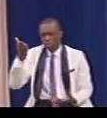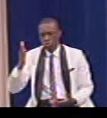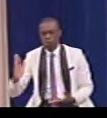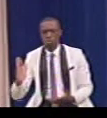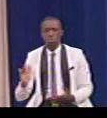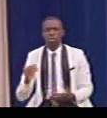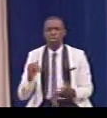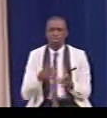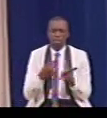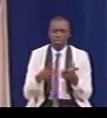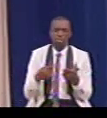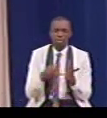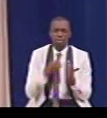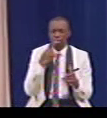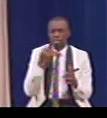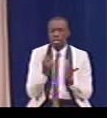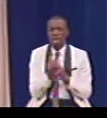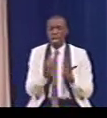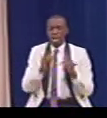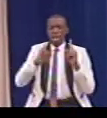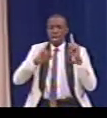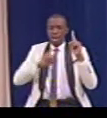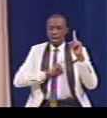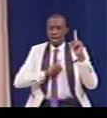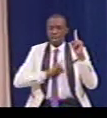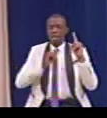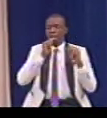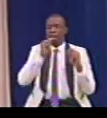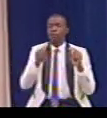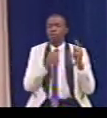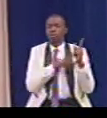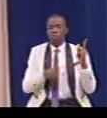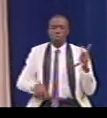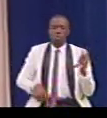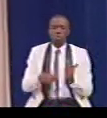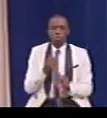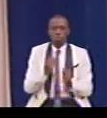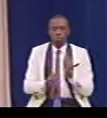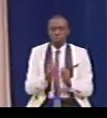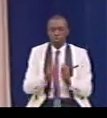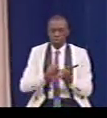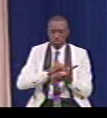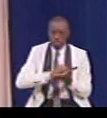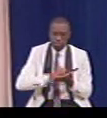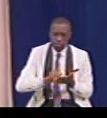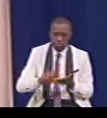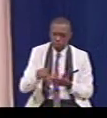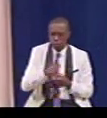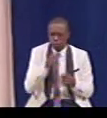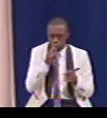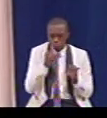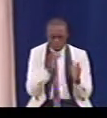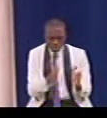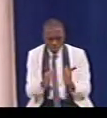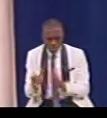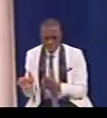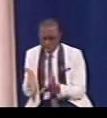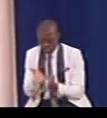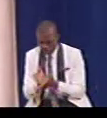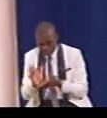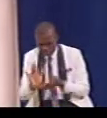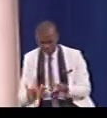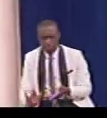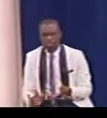which sanctify you I am the Lord which sanctify you you make the proper preparation and then